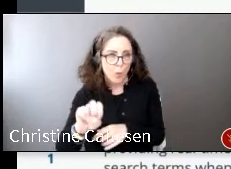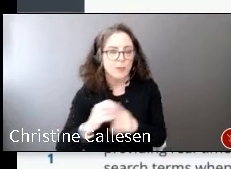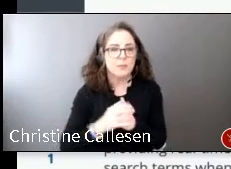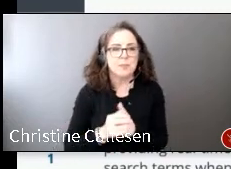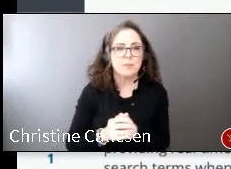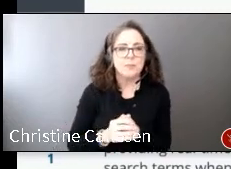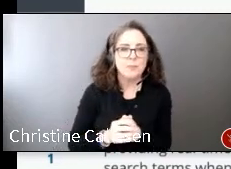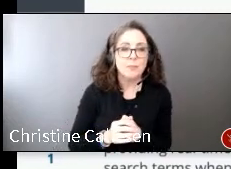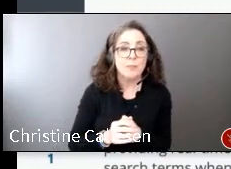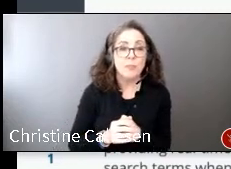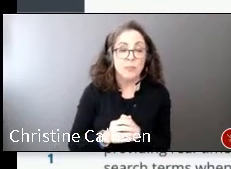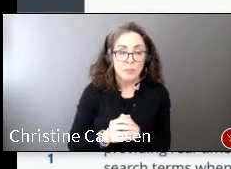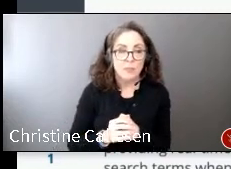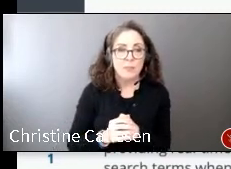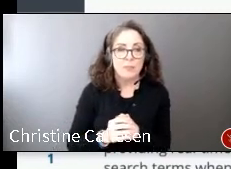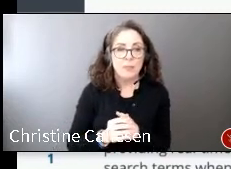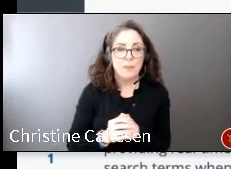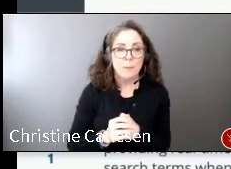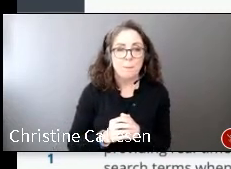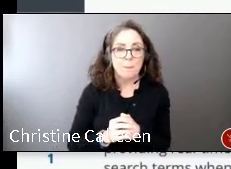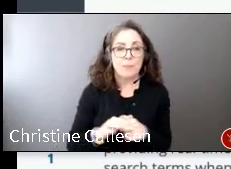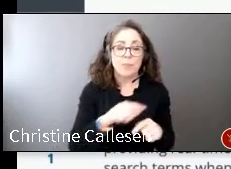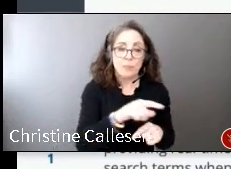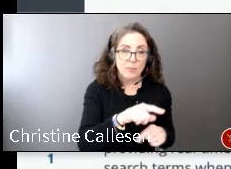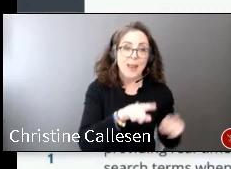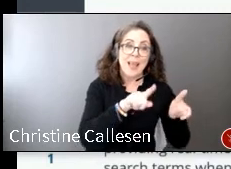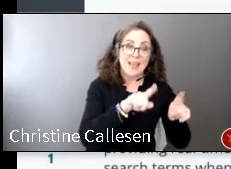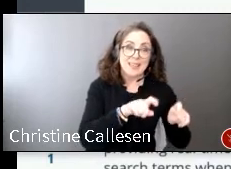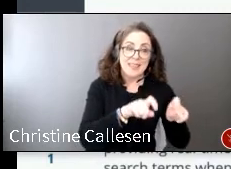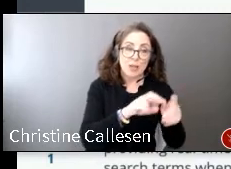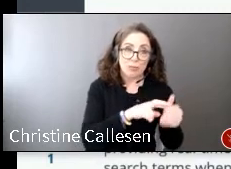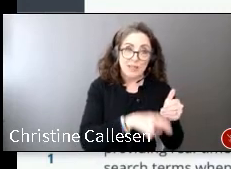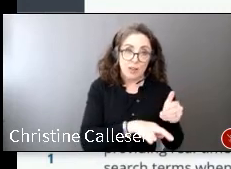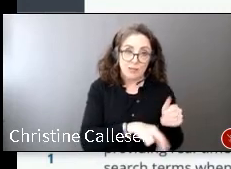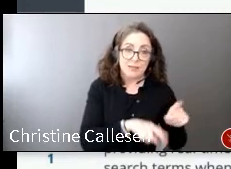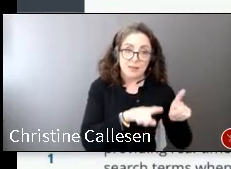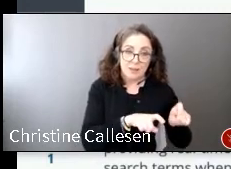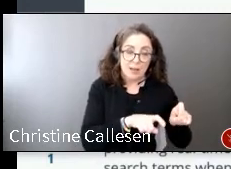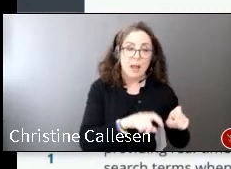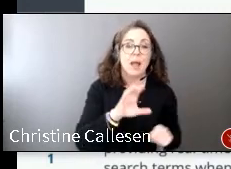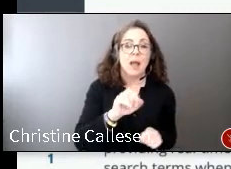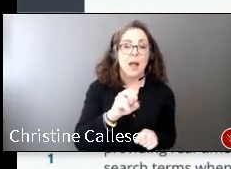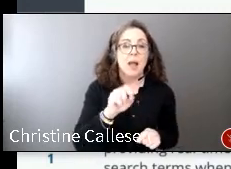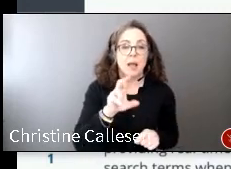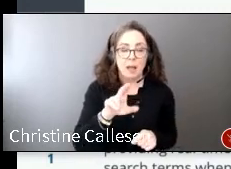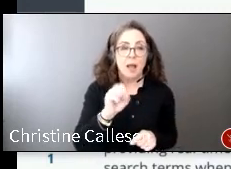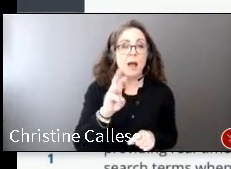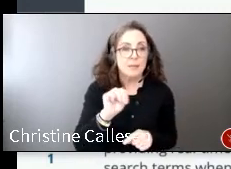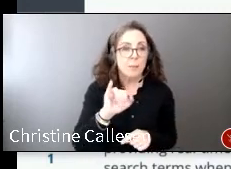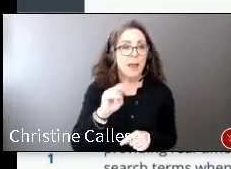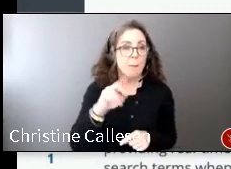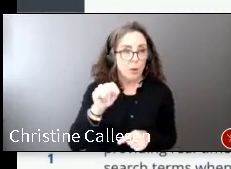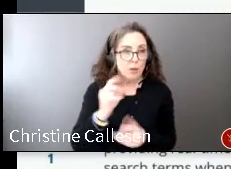the downside, we can see that there is test result part and also the custom input part where you could